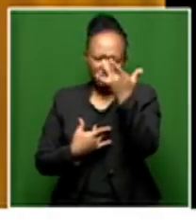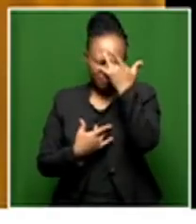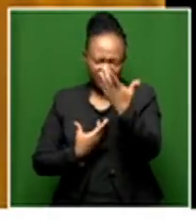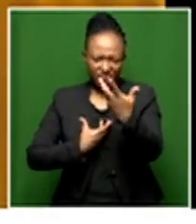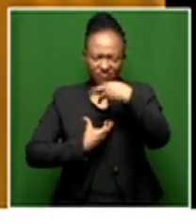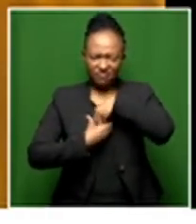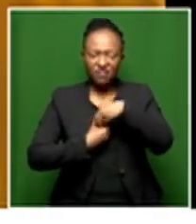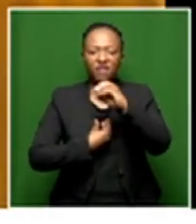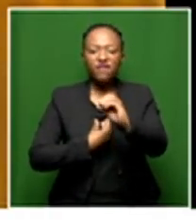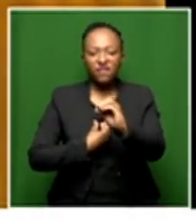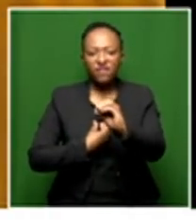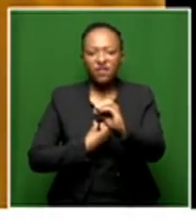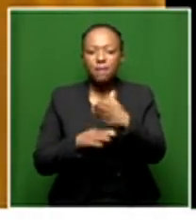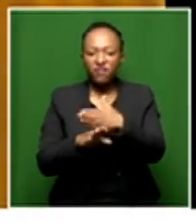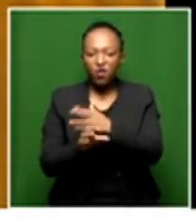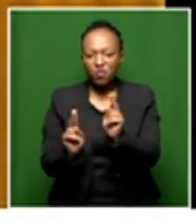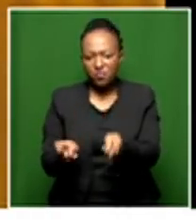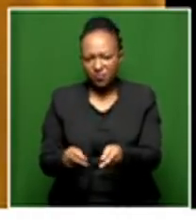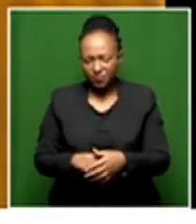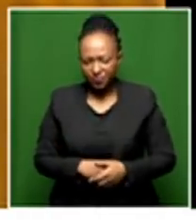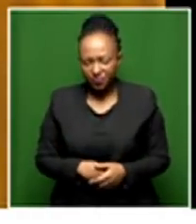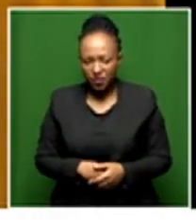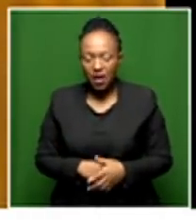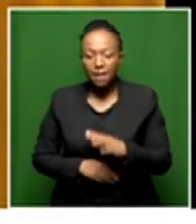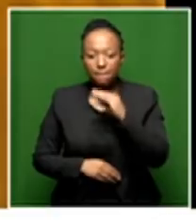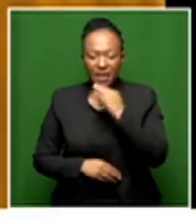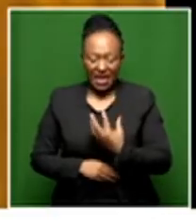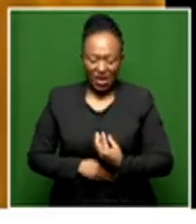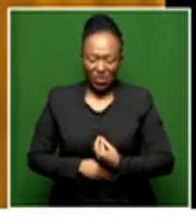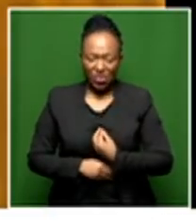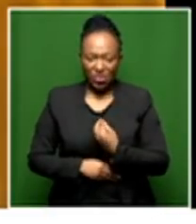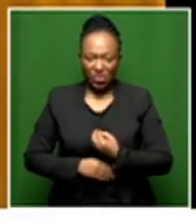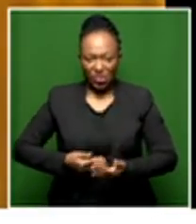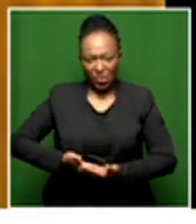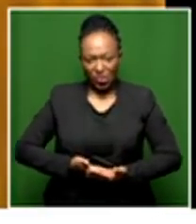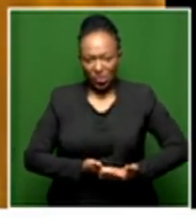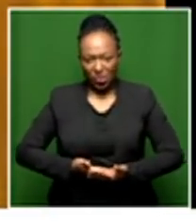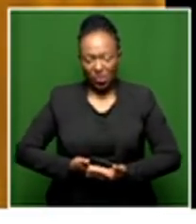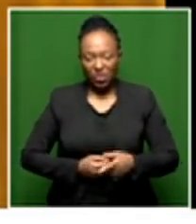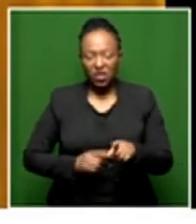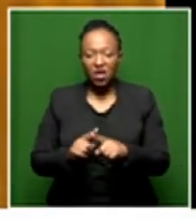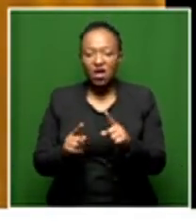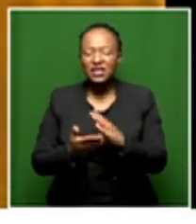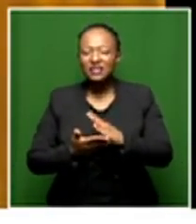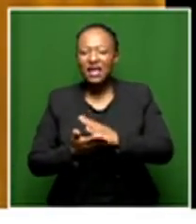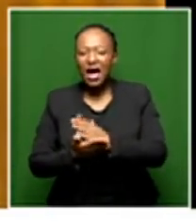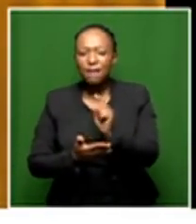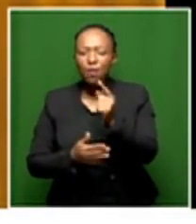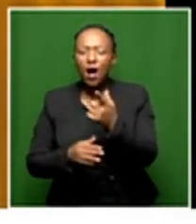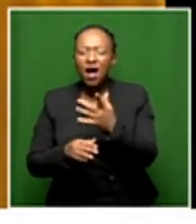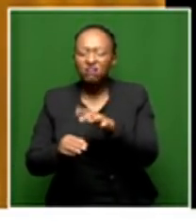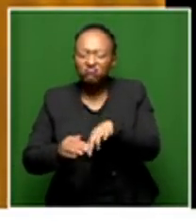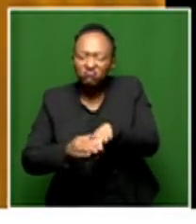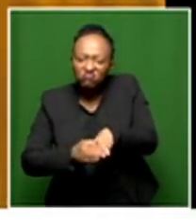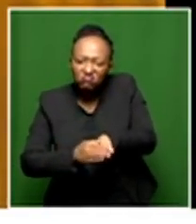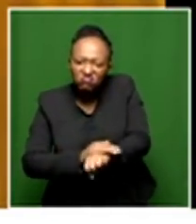conditions that they had. And so the very young most likely had other underlying conditions. Prematurity is a big one.